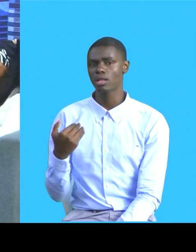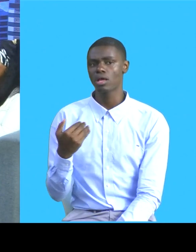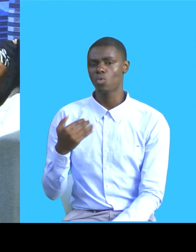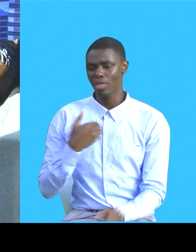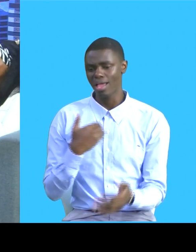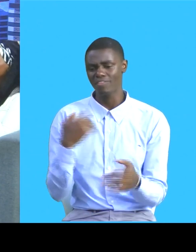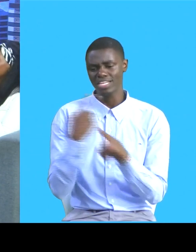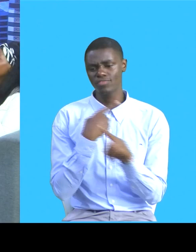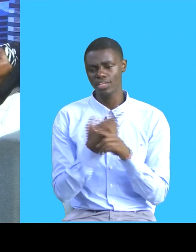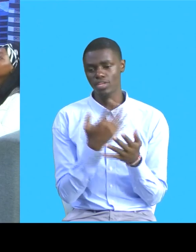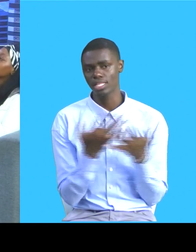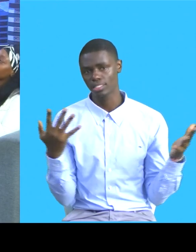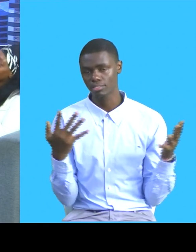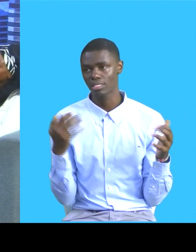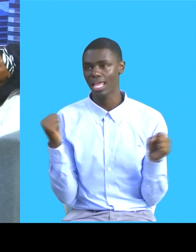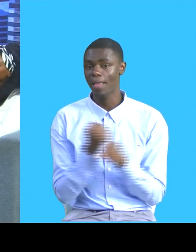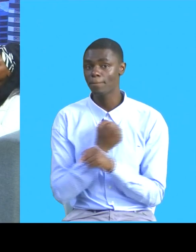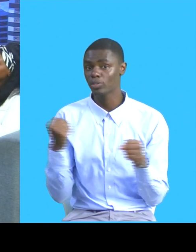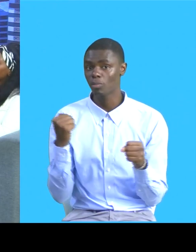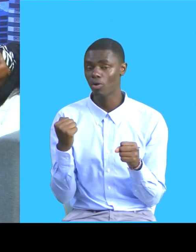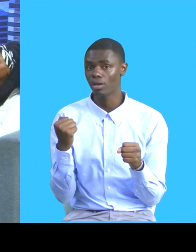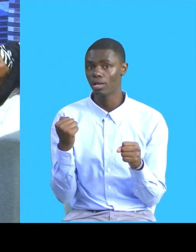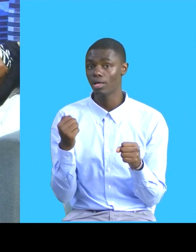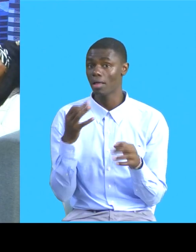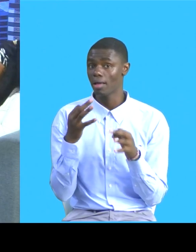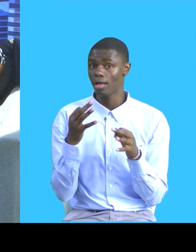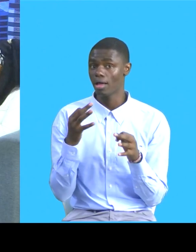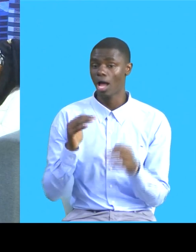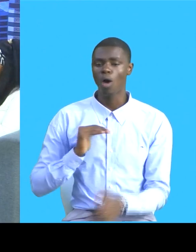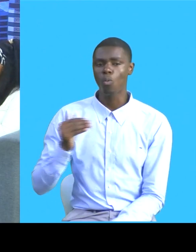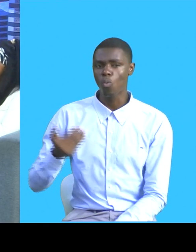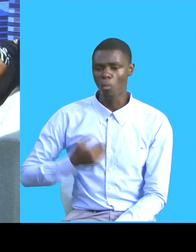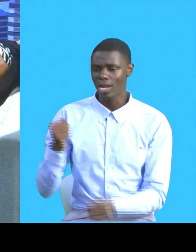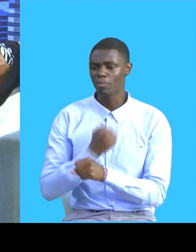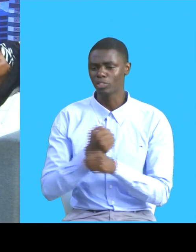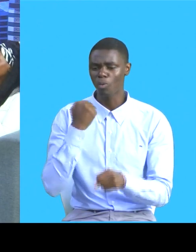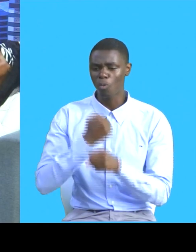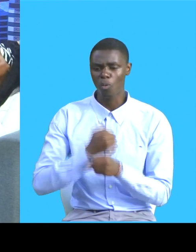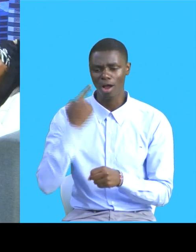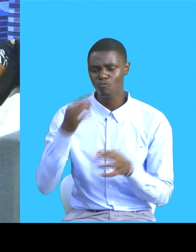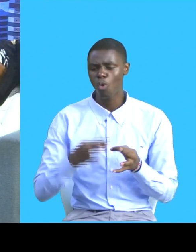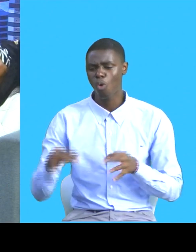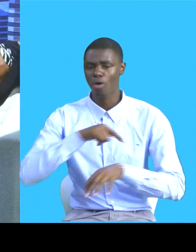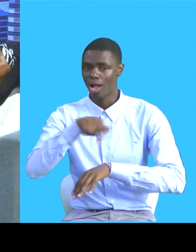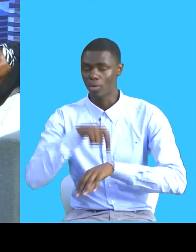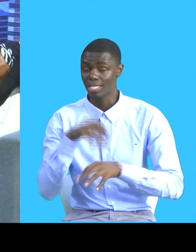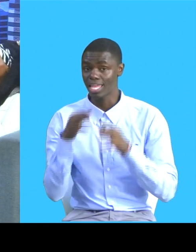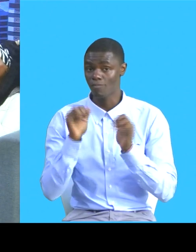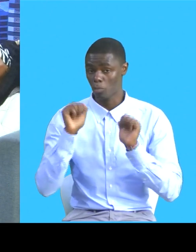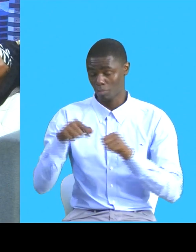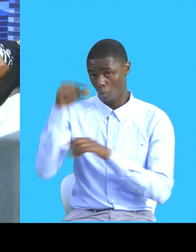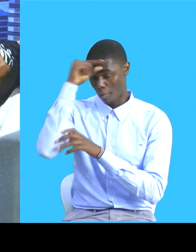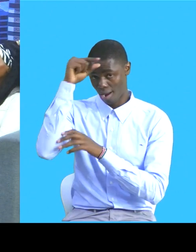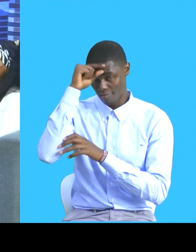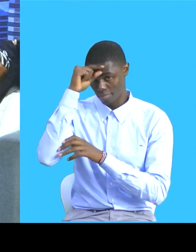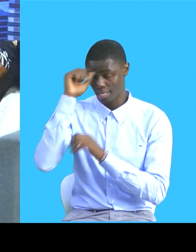some things that we can't work. You find a woman who can't work for long hours. So if possible, the government